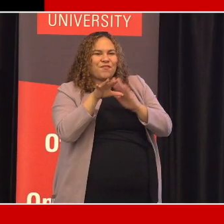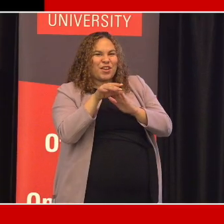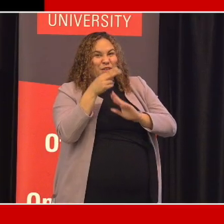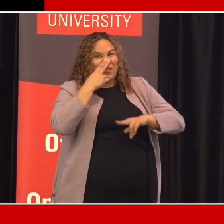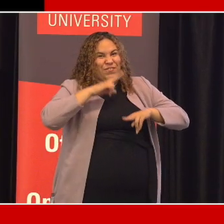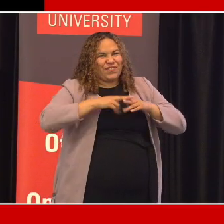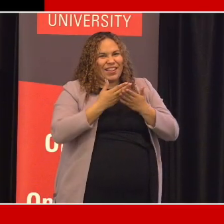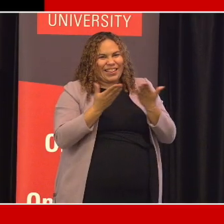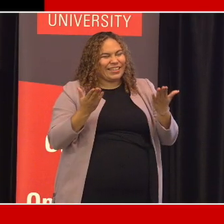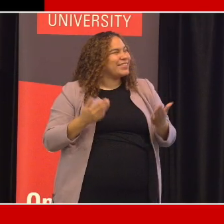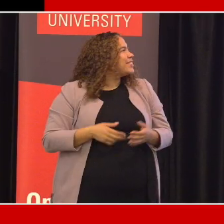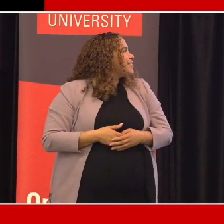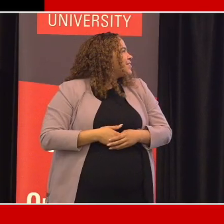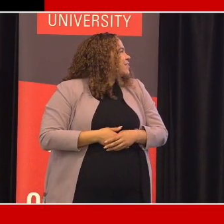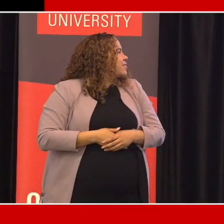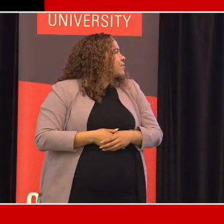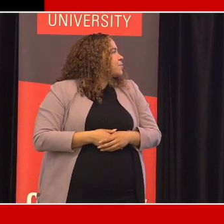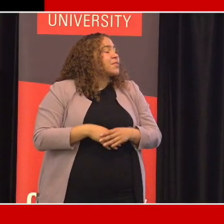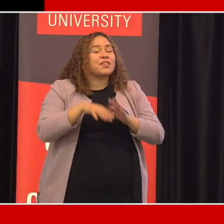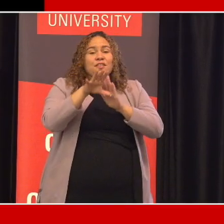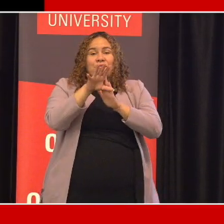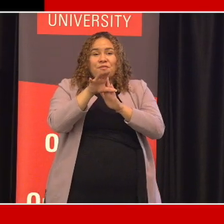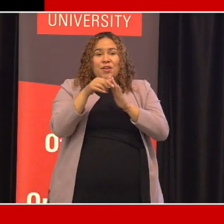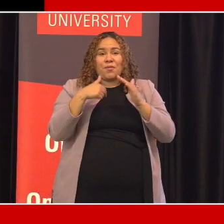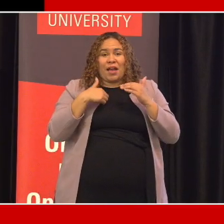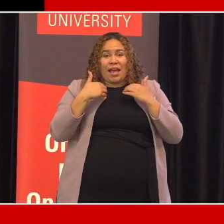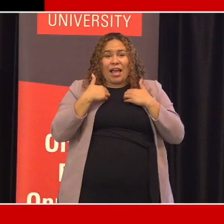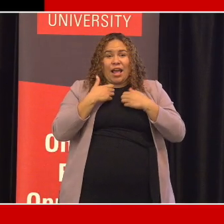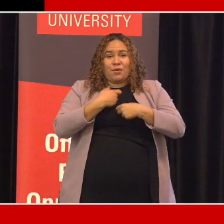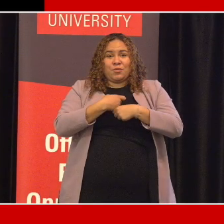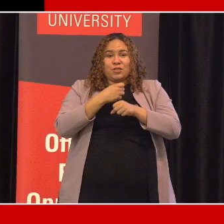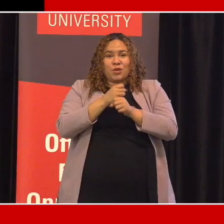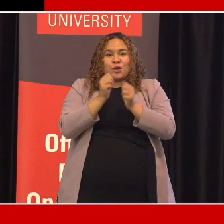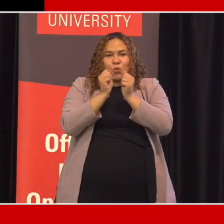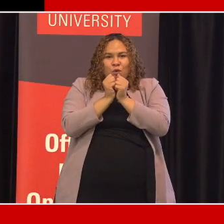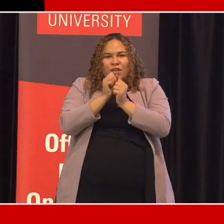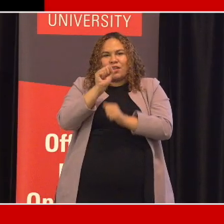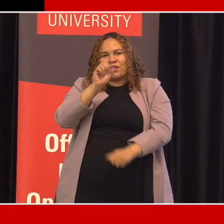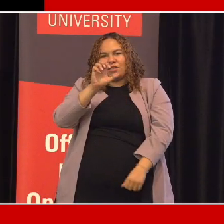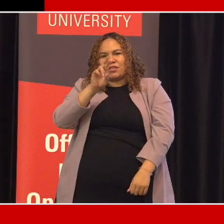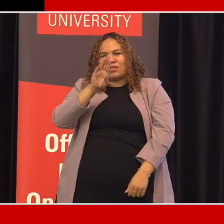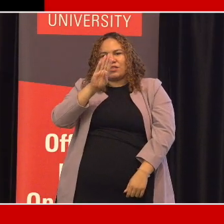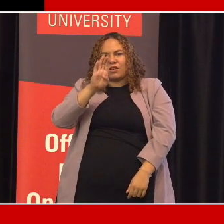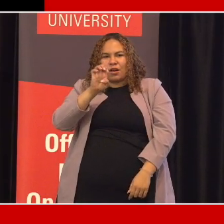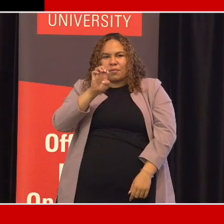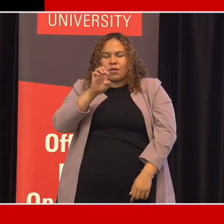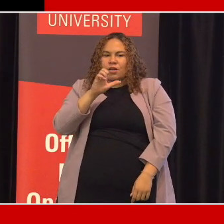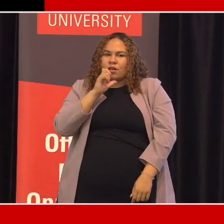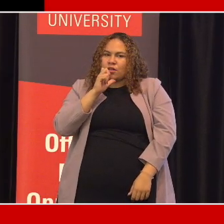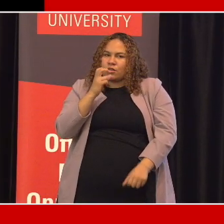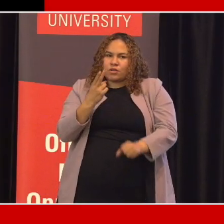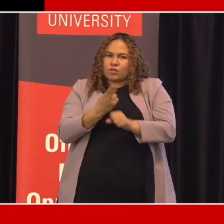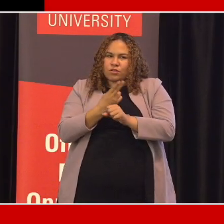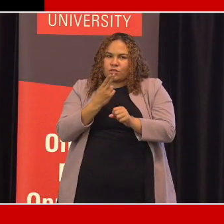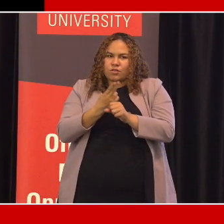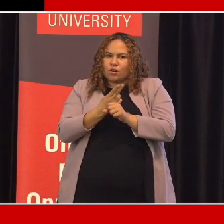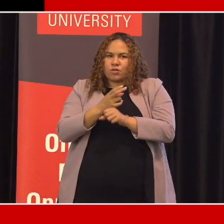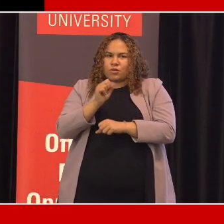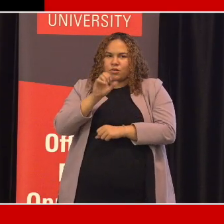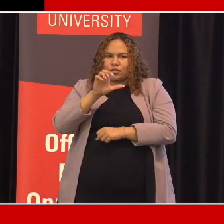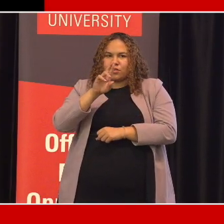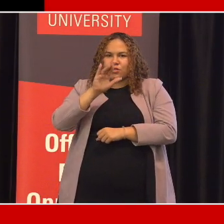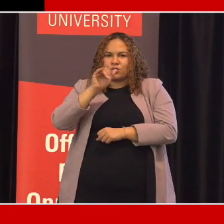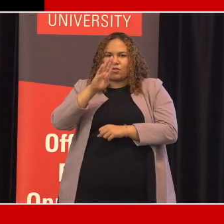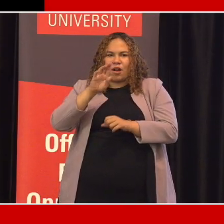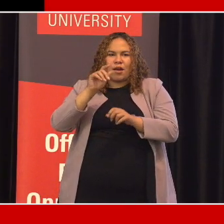thing. The video that I had here was created with Scribe. Don't use the Scribe screen capture if you're a Scribe